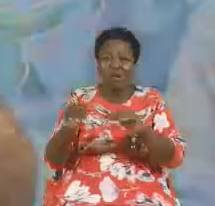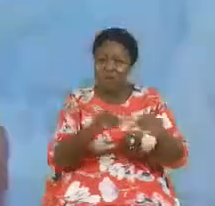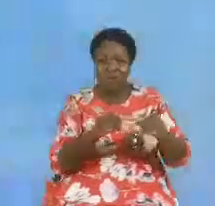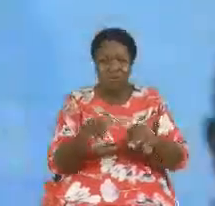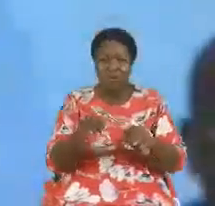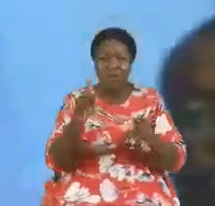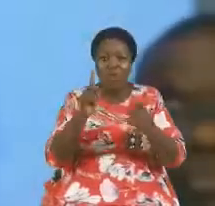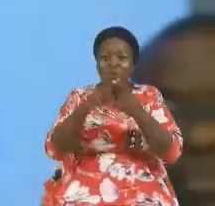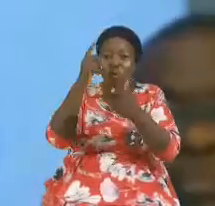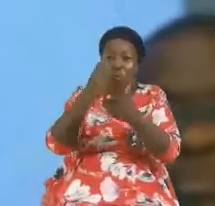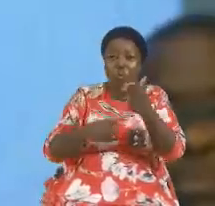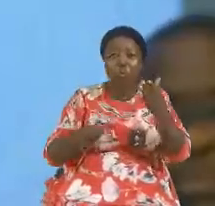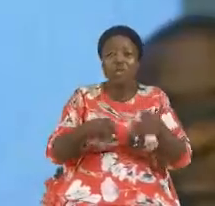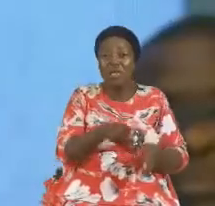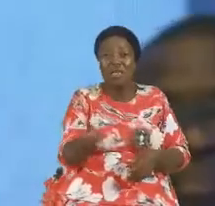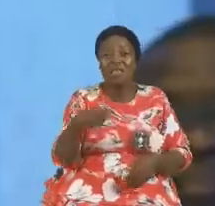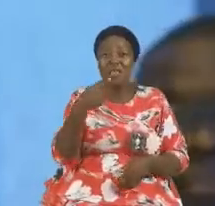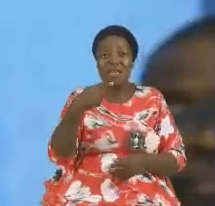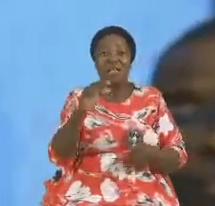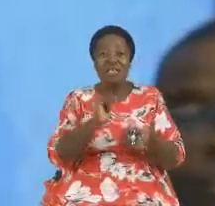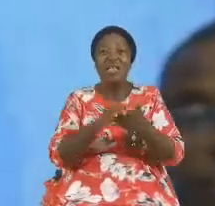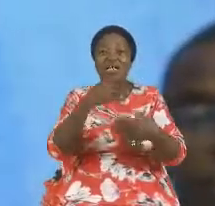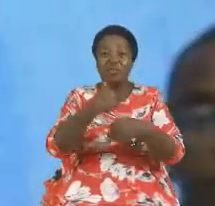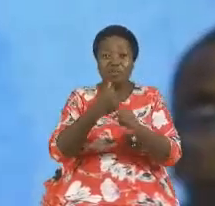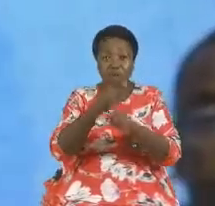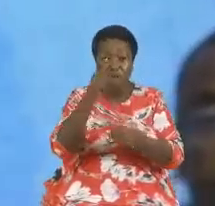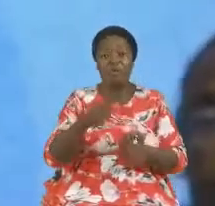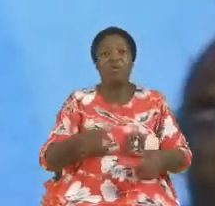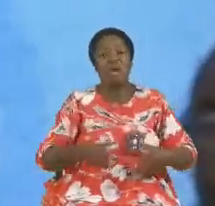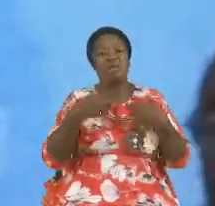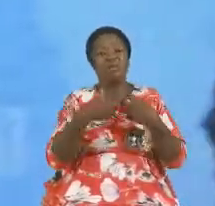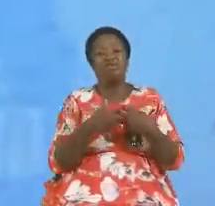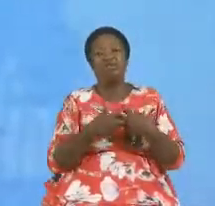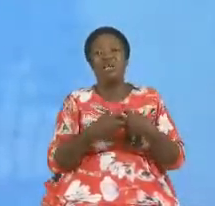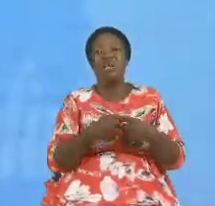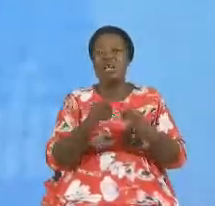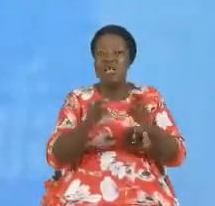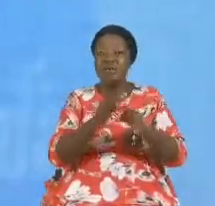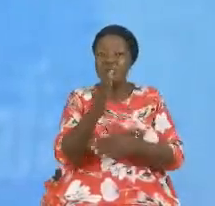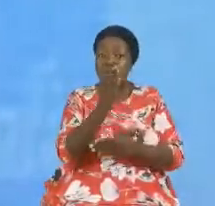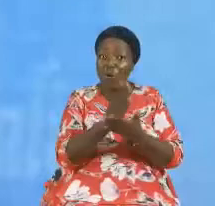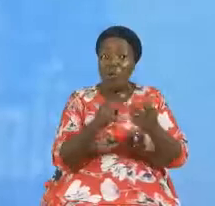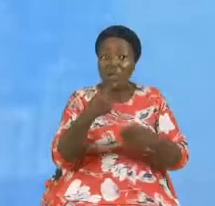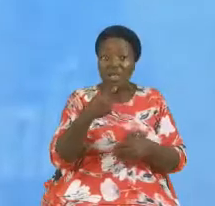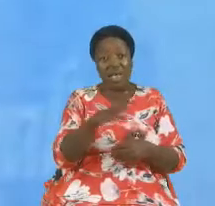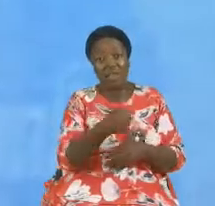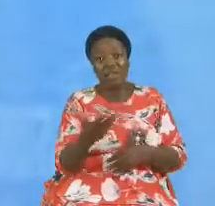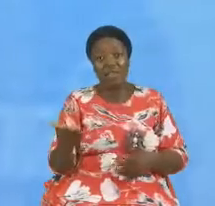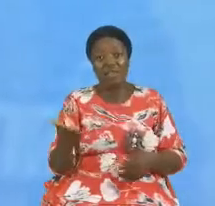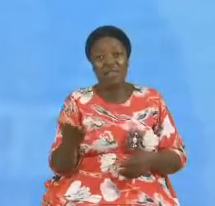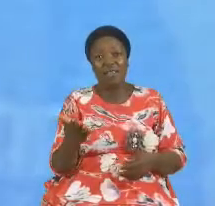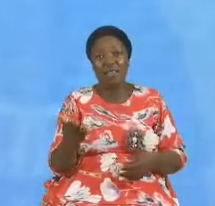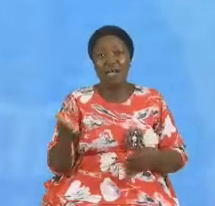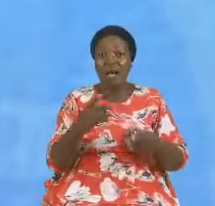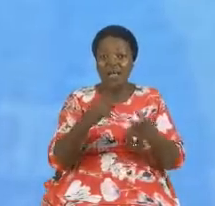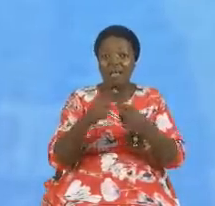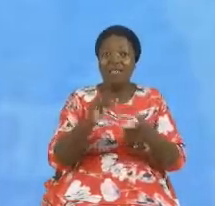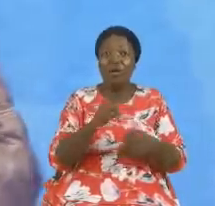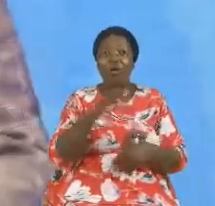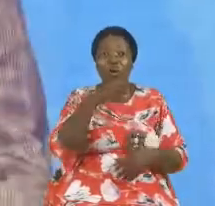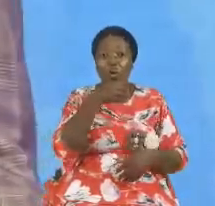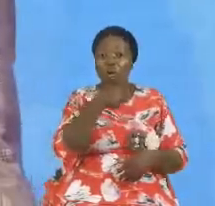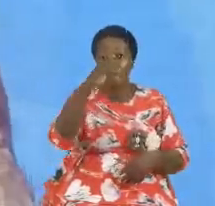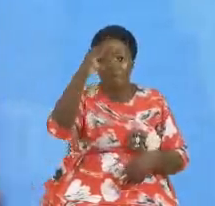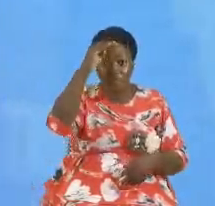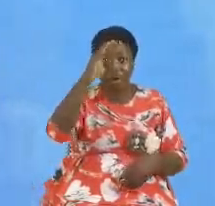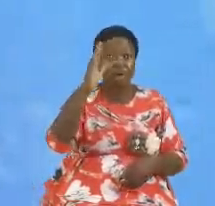is what you thought, your reaction to what they said that made you angry. If